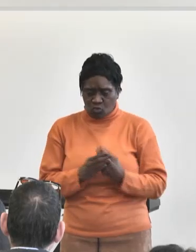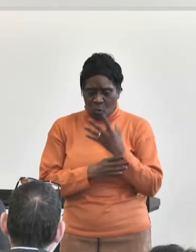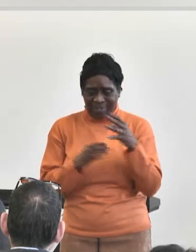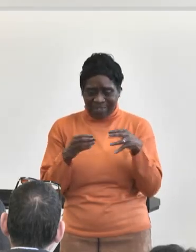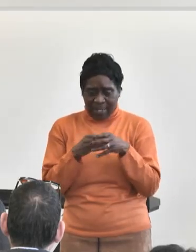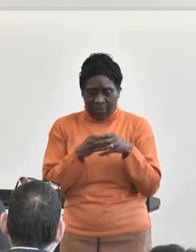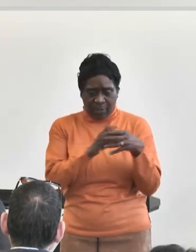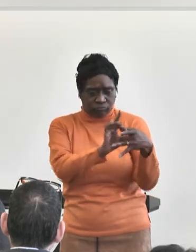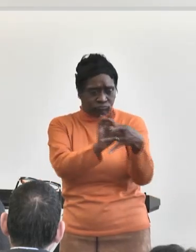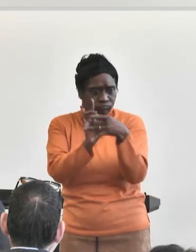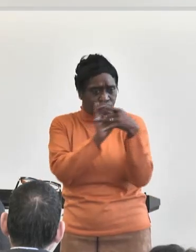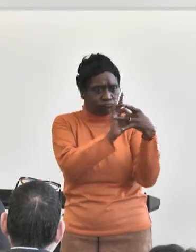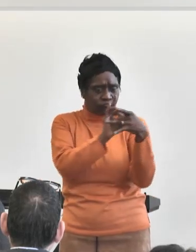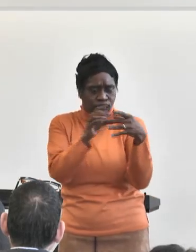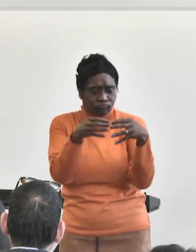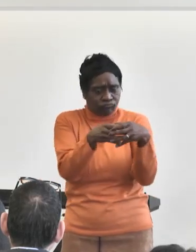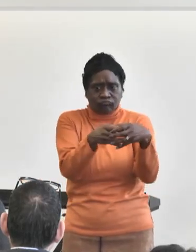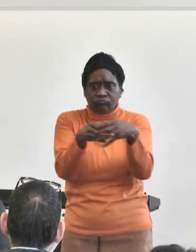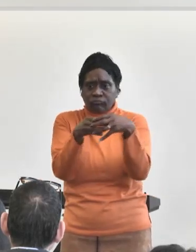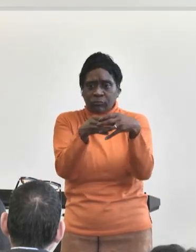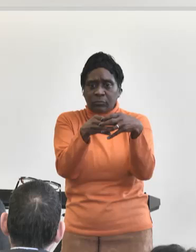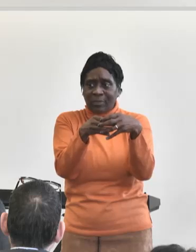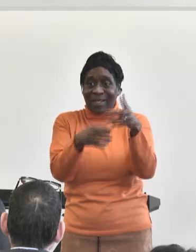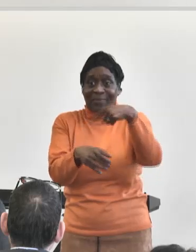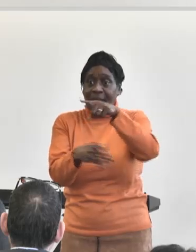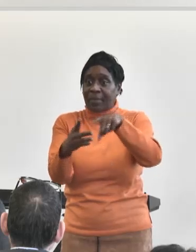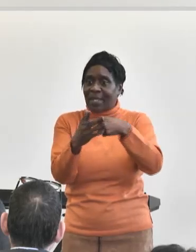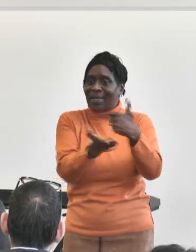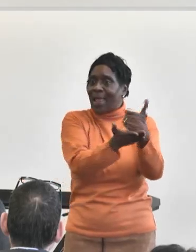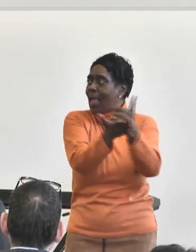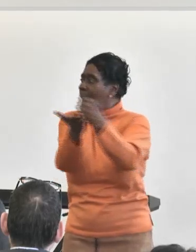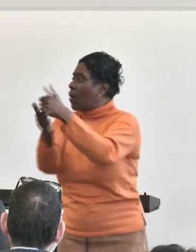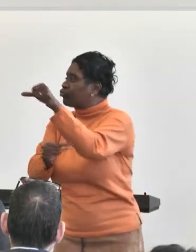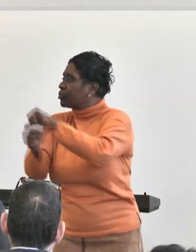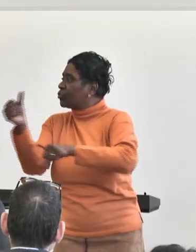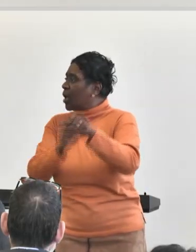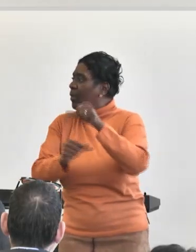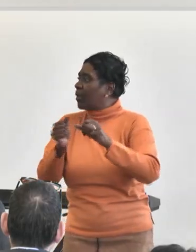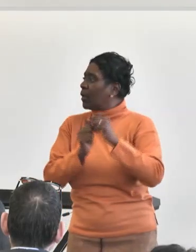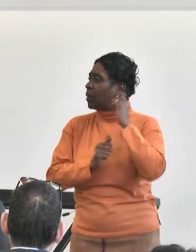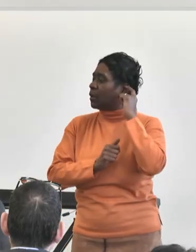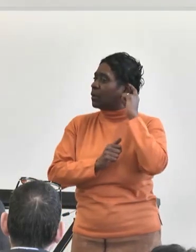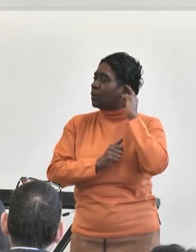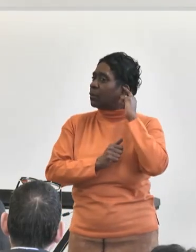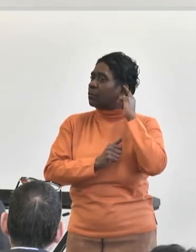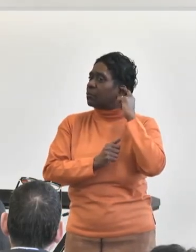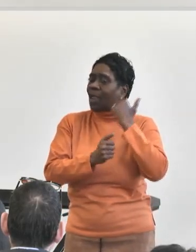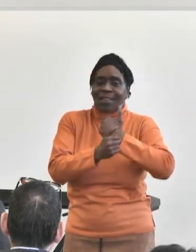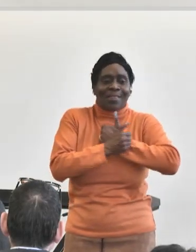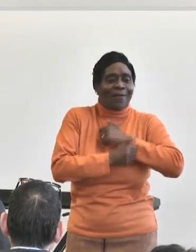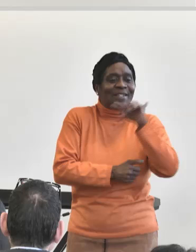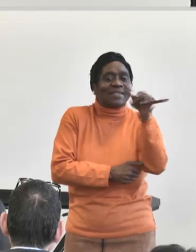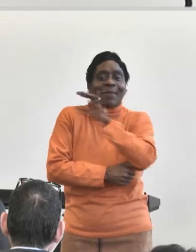unity, creciendo juntos en unidad, and they began to help each other. Y empezaron a ayudarse el uno al otro. They began to love like